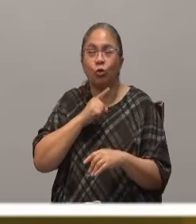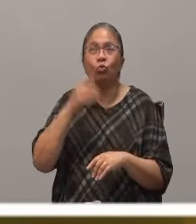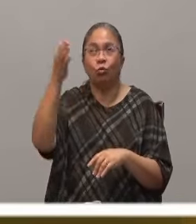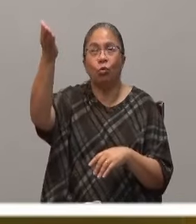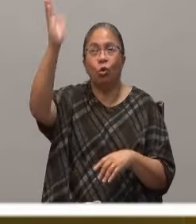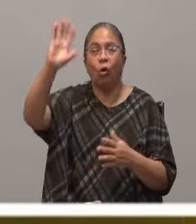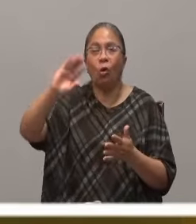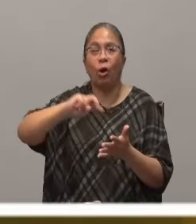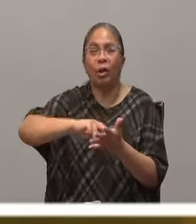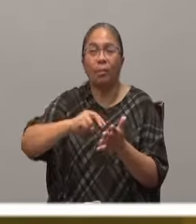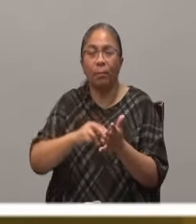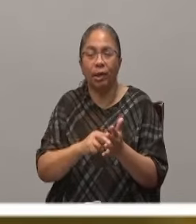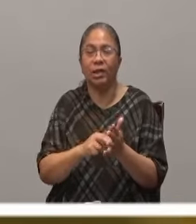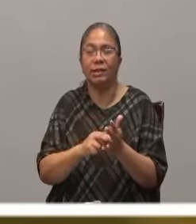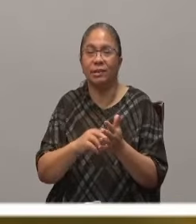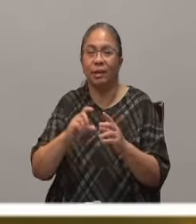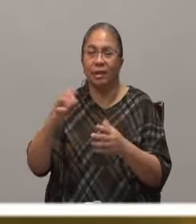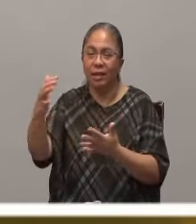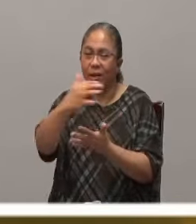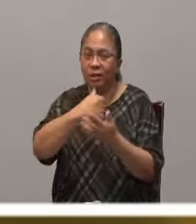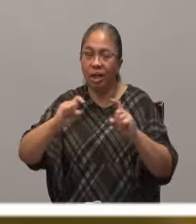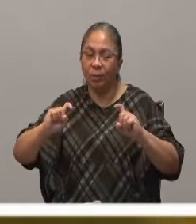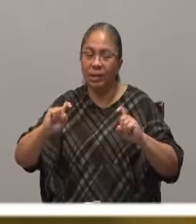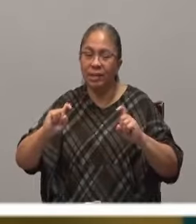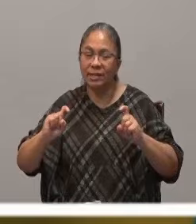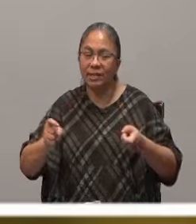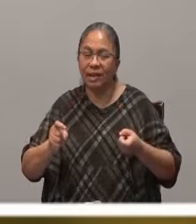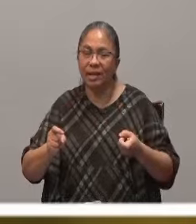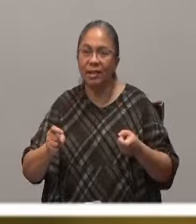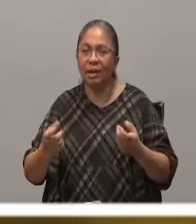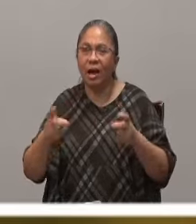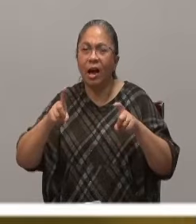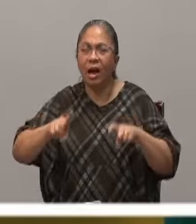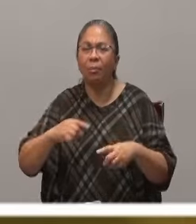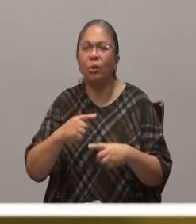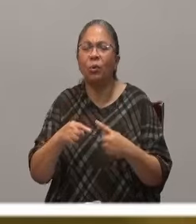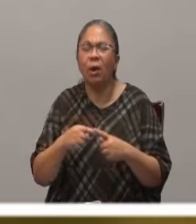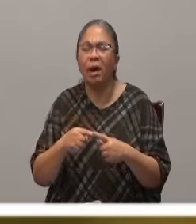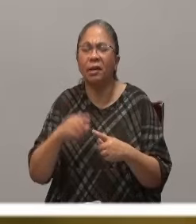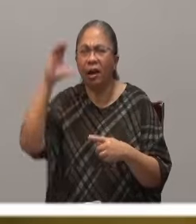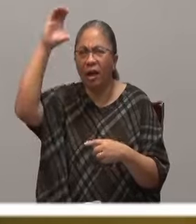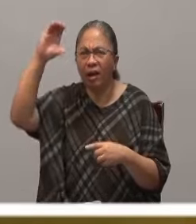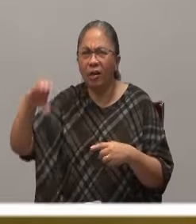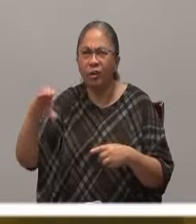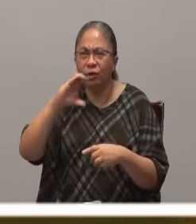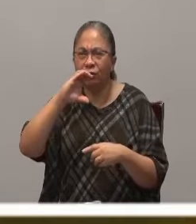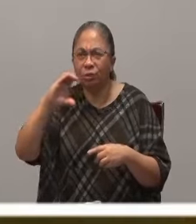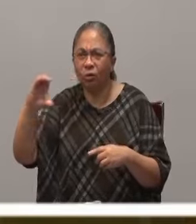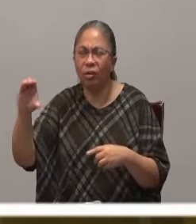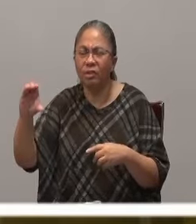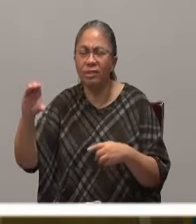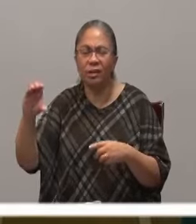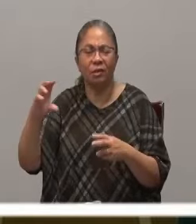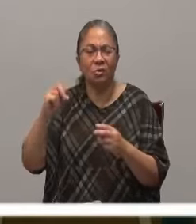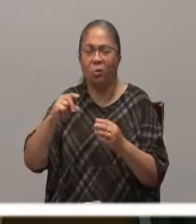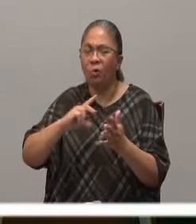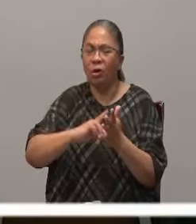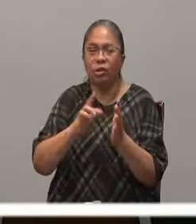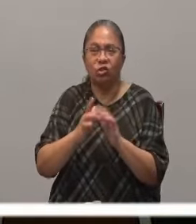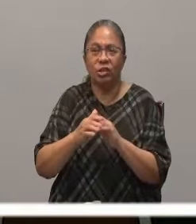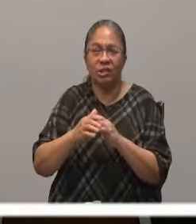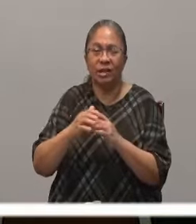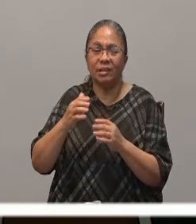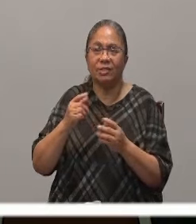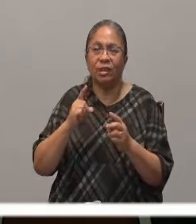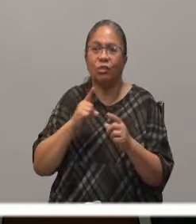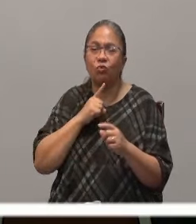sin happens not just at the moment of the crucifixion. Because he is God, he was in the beginning, he will be in